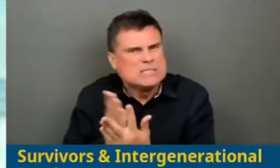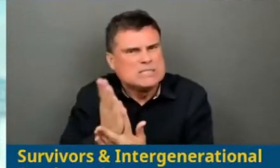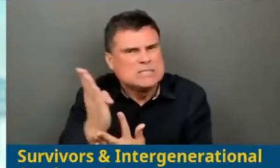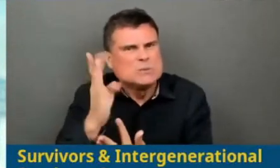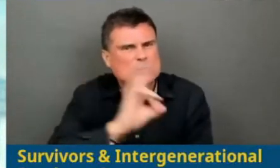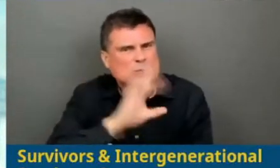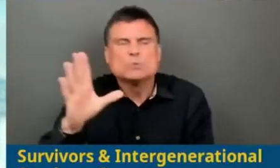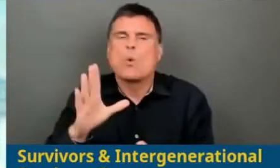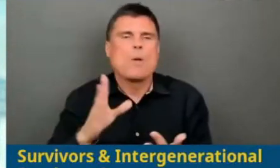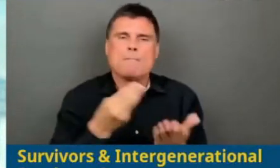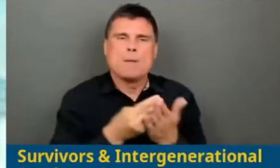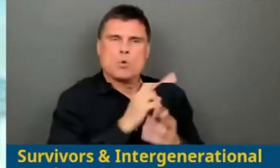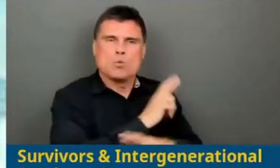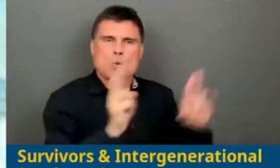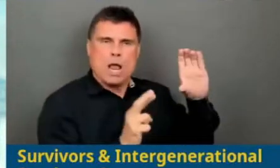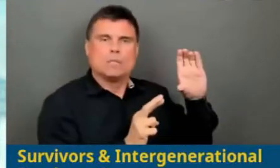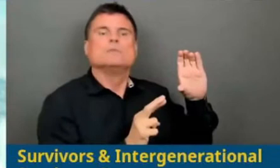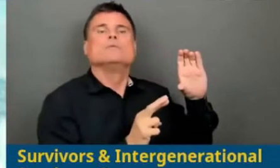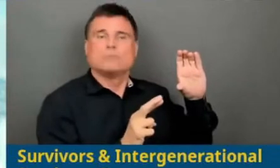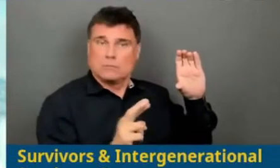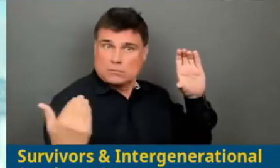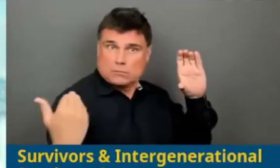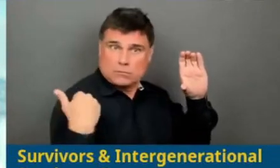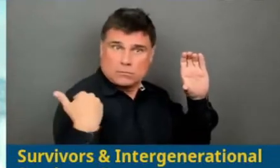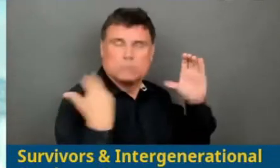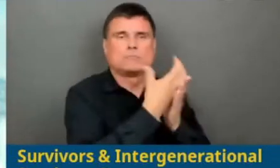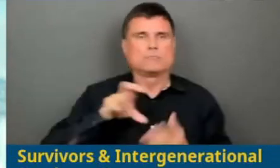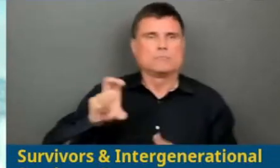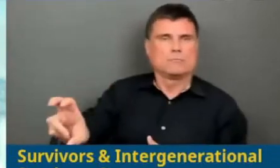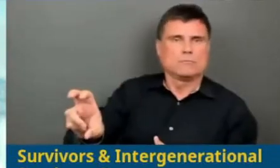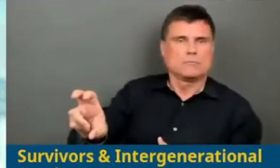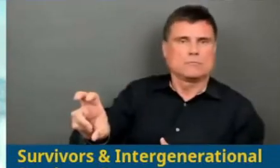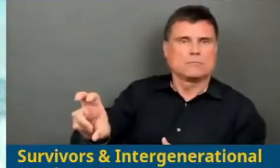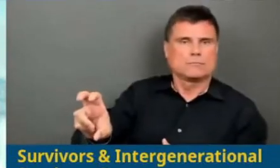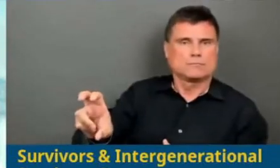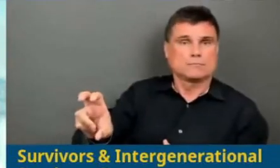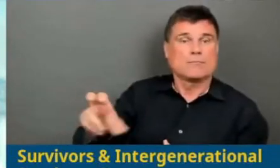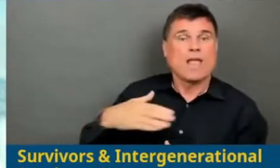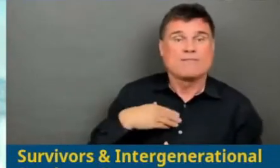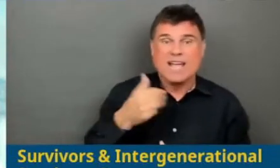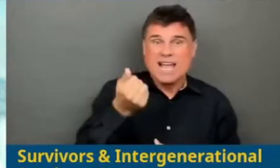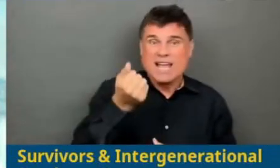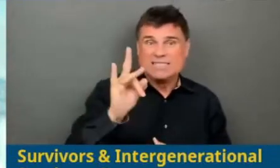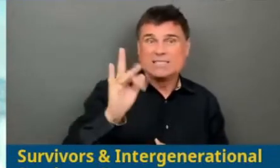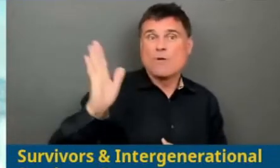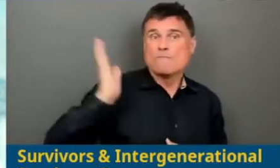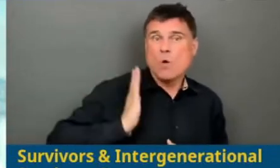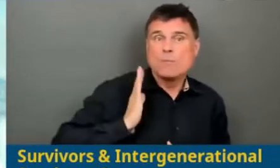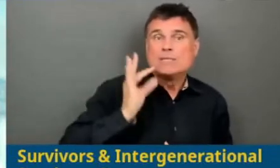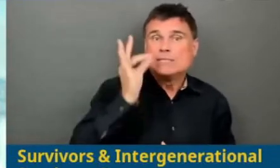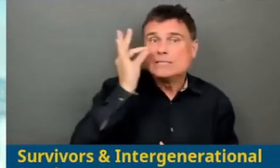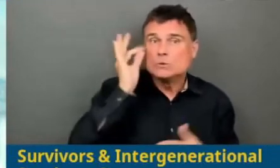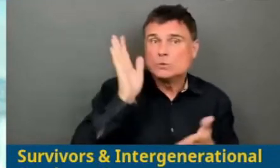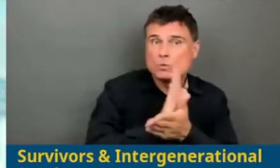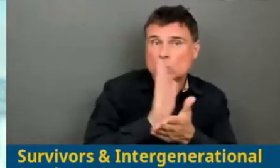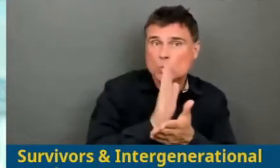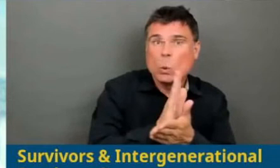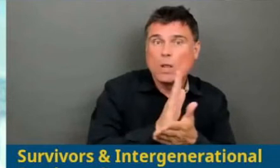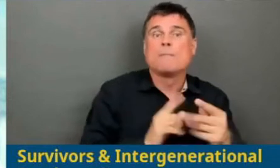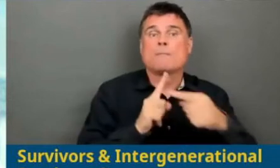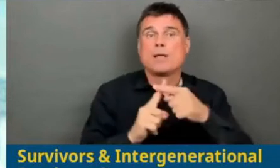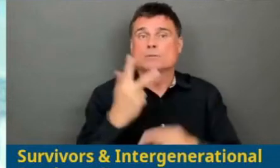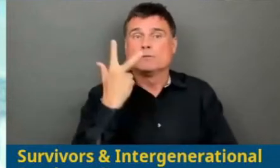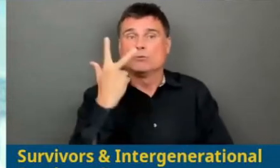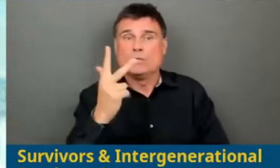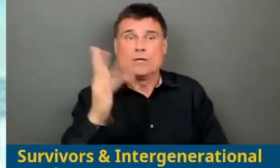flexible. As I mentioned, there are 18 former residential school sites in British Columbia and 3 former hospital